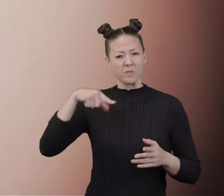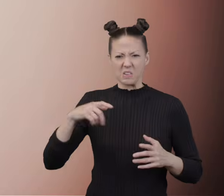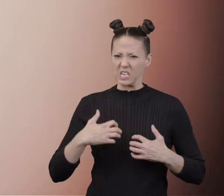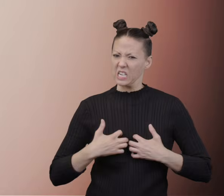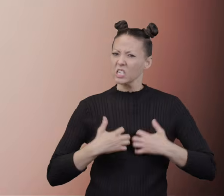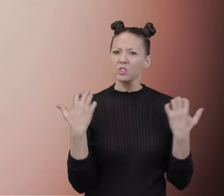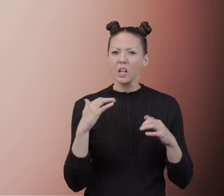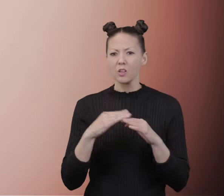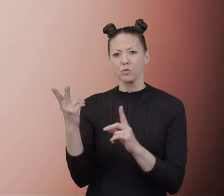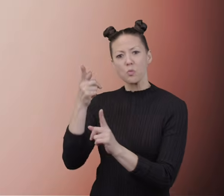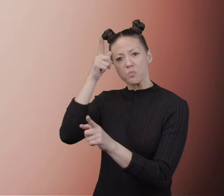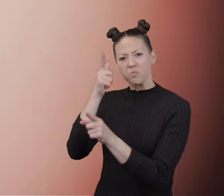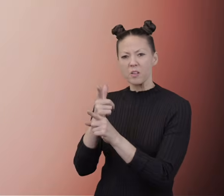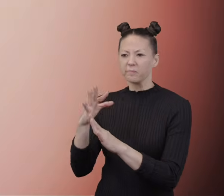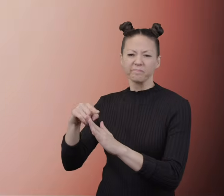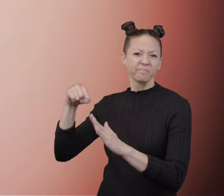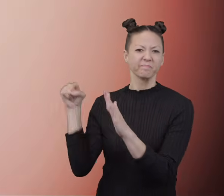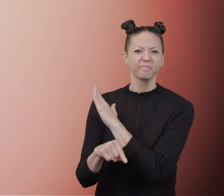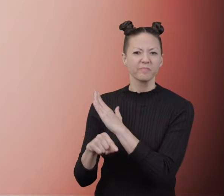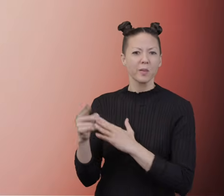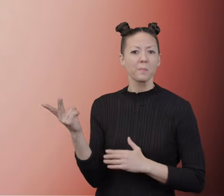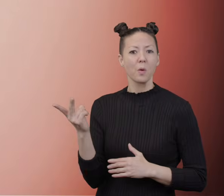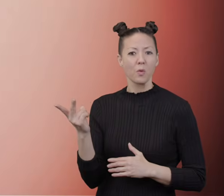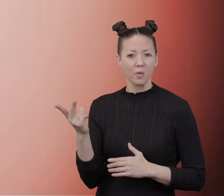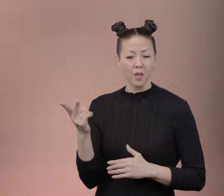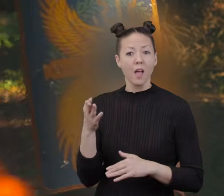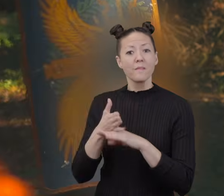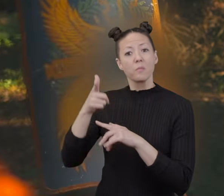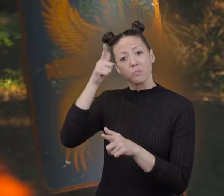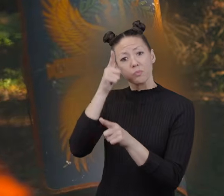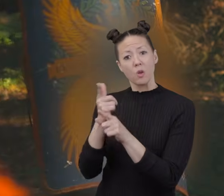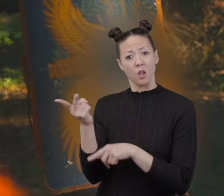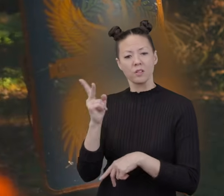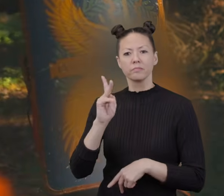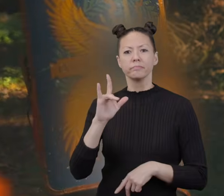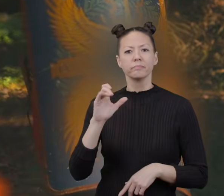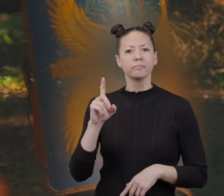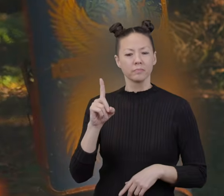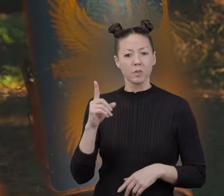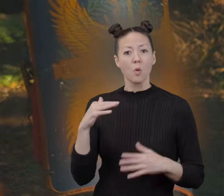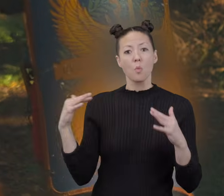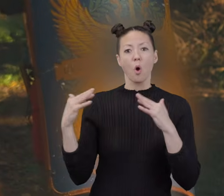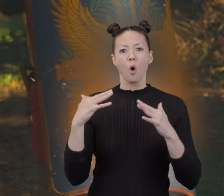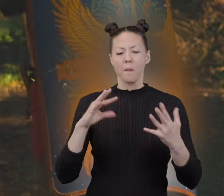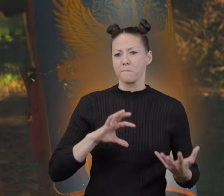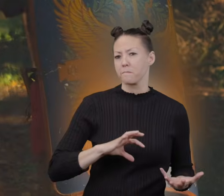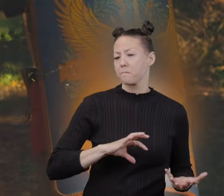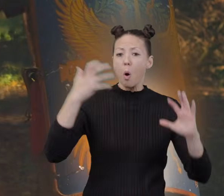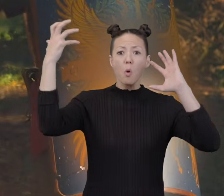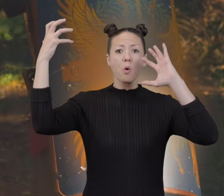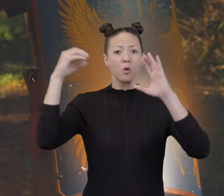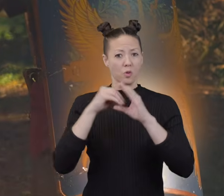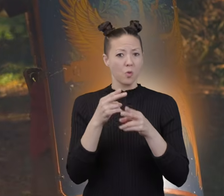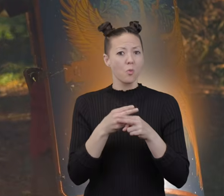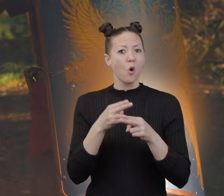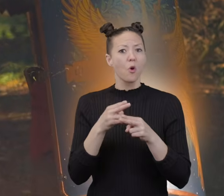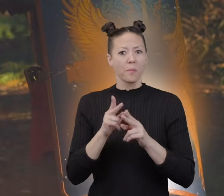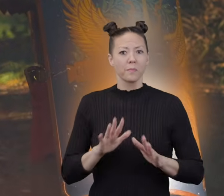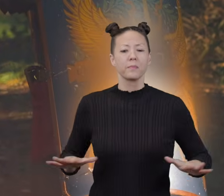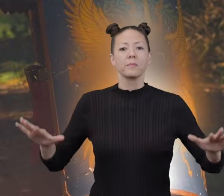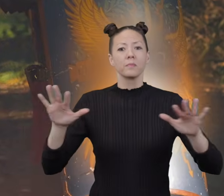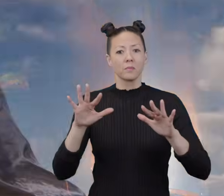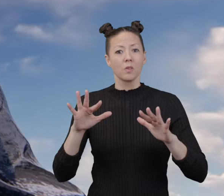government got angry with the brothers and killed them. After the brothers were killed, a war between Roman citizens broke